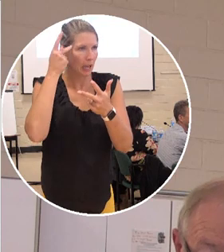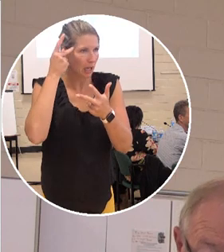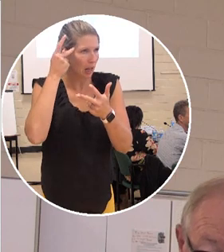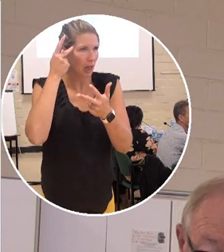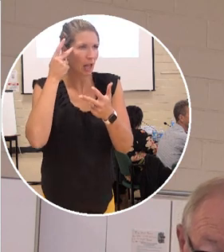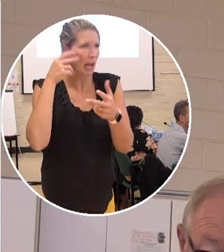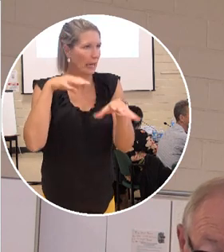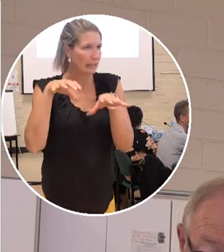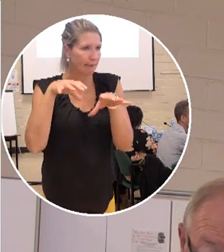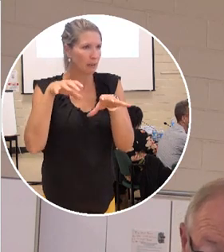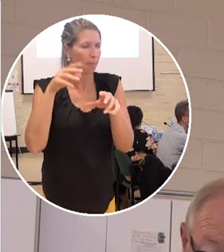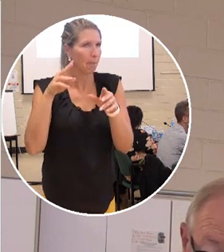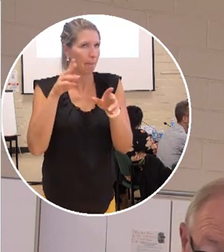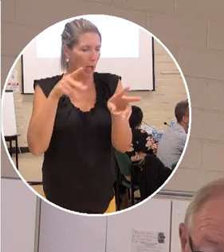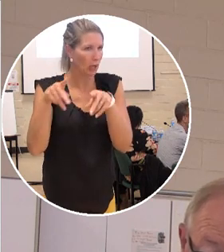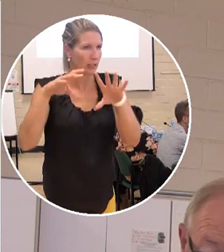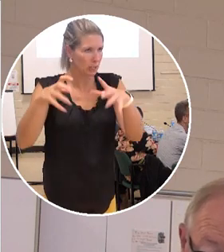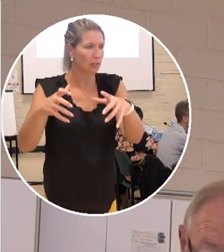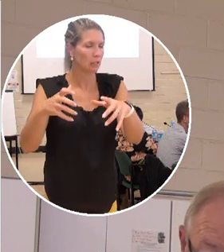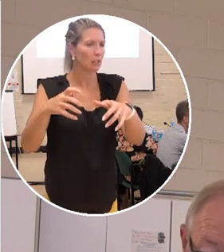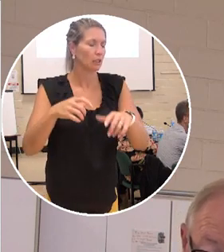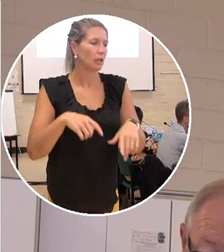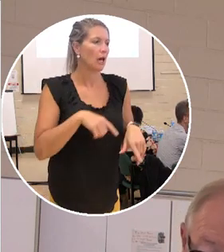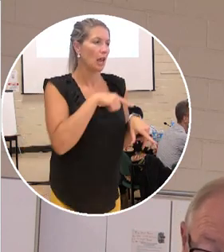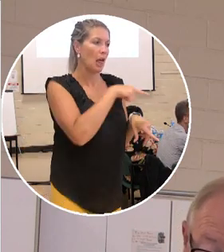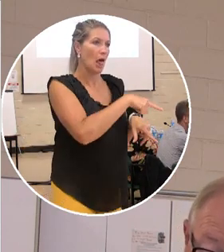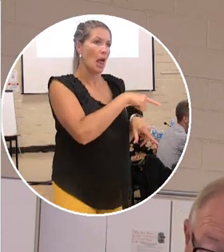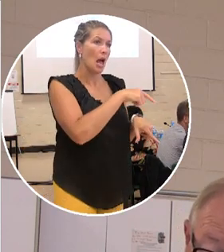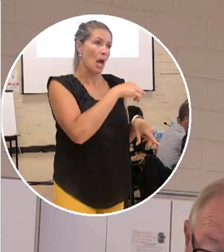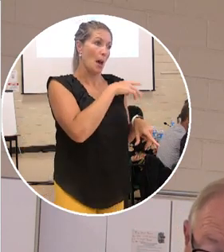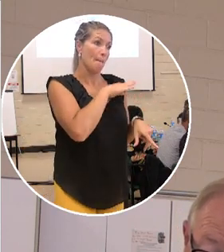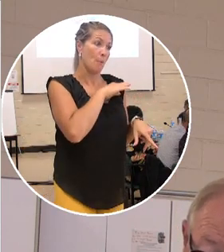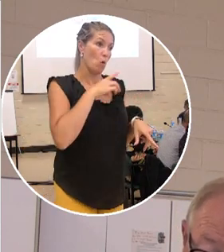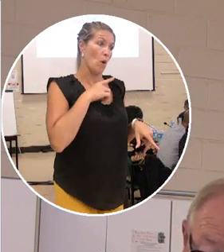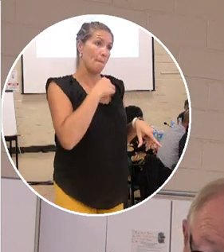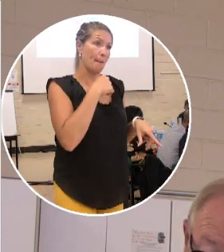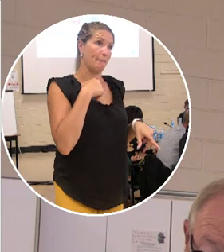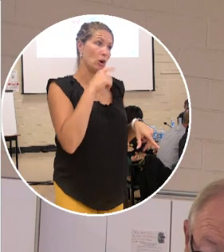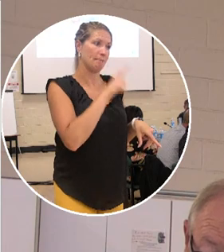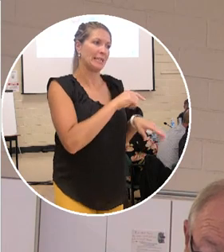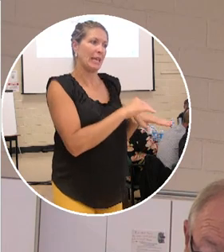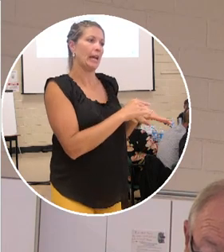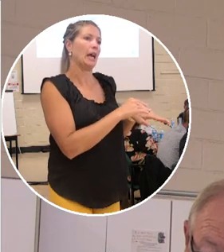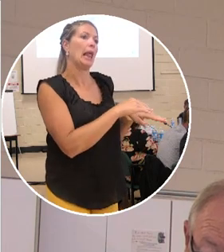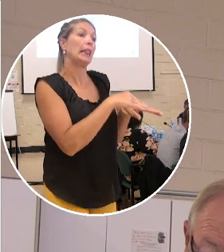that the trustee must take a leave of absence from the board.